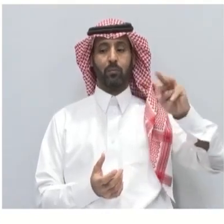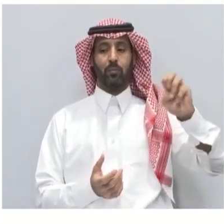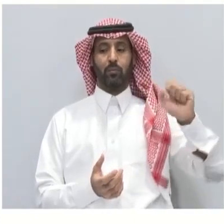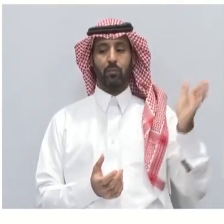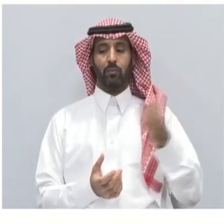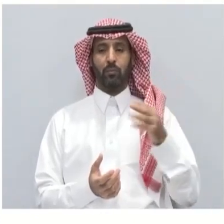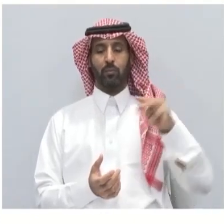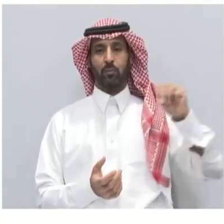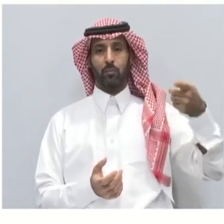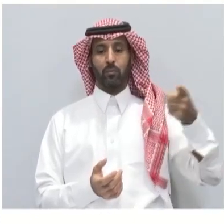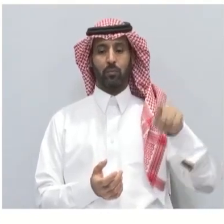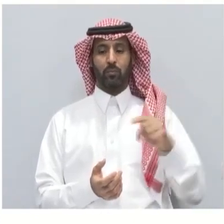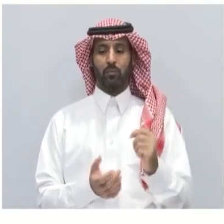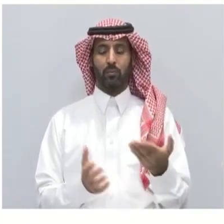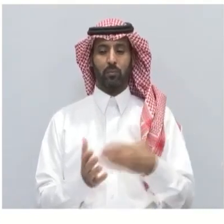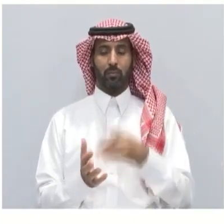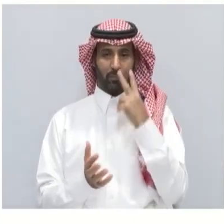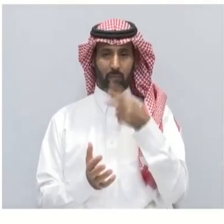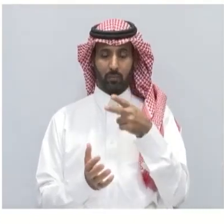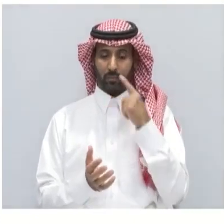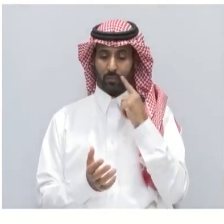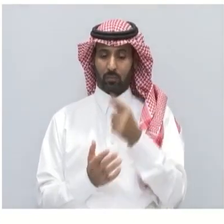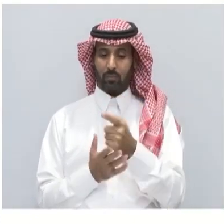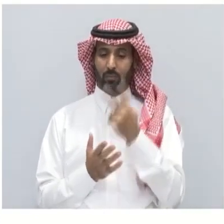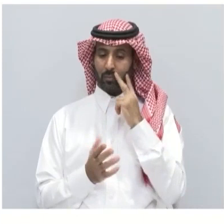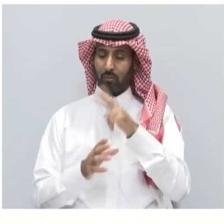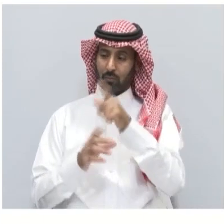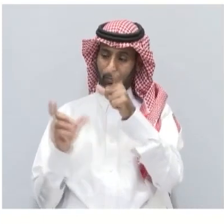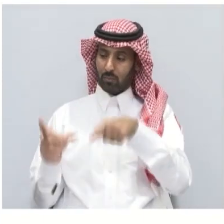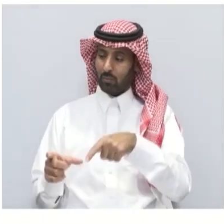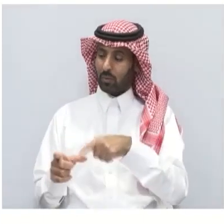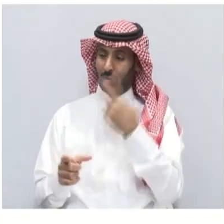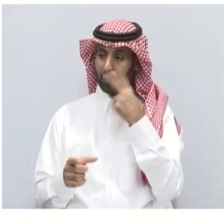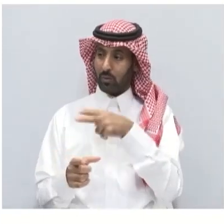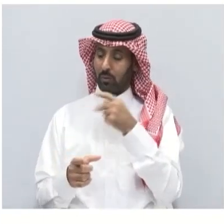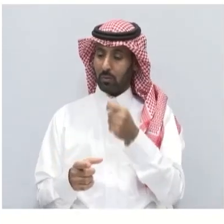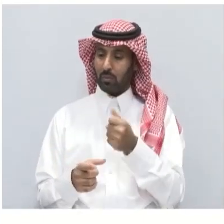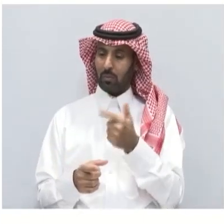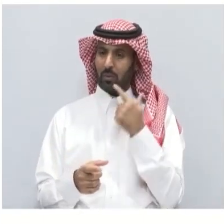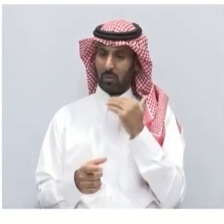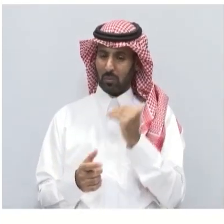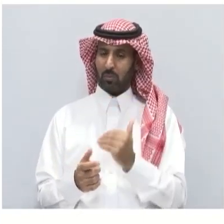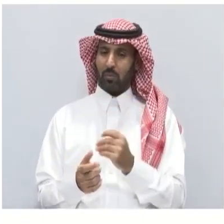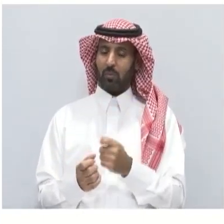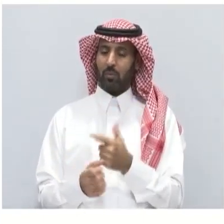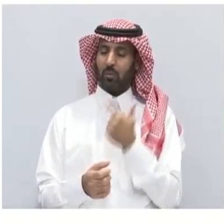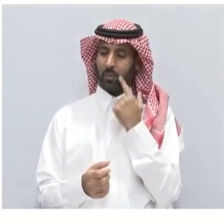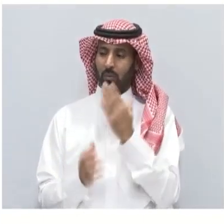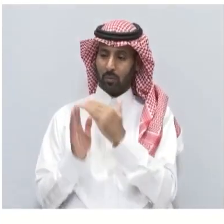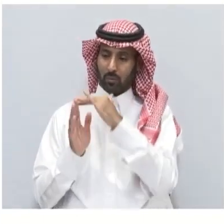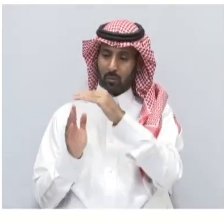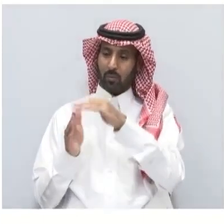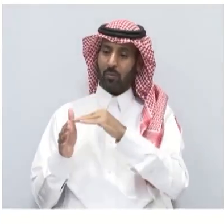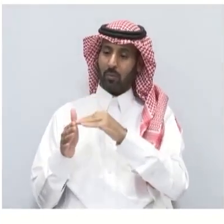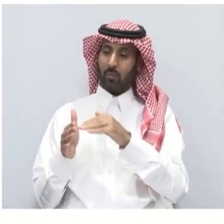S-M-T-M-Z. The last one, check the store on the corner, it's cheaper. Check the store on the corner, it's